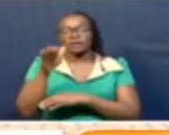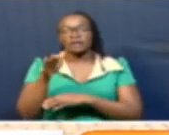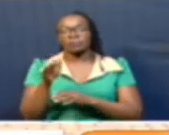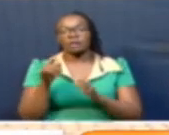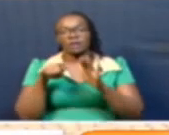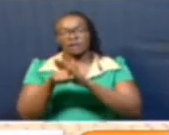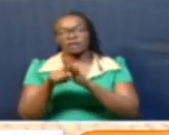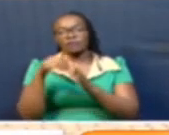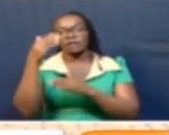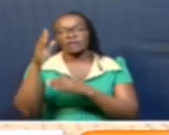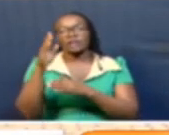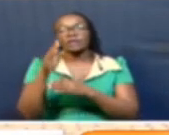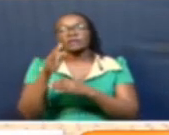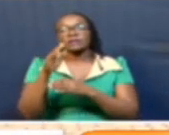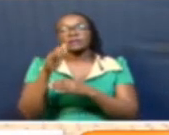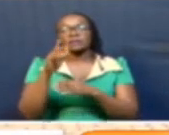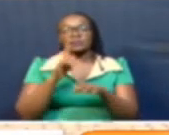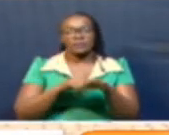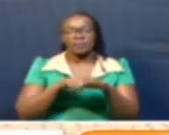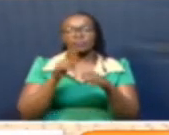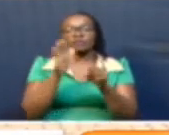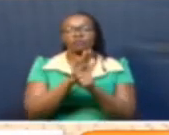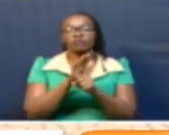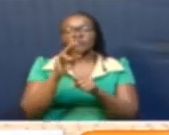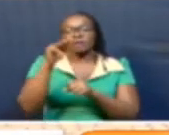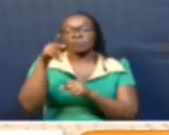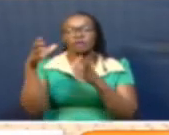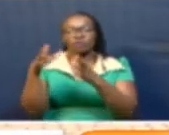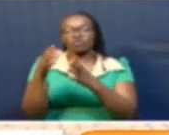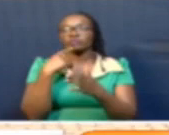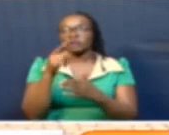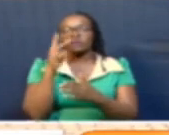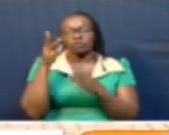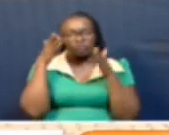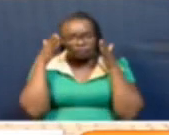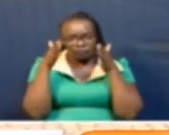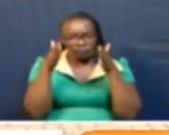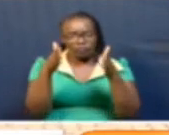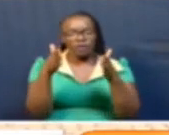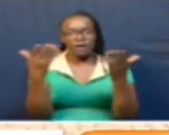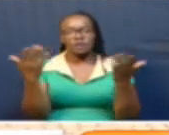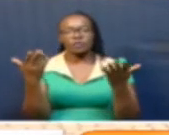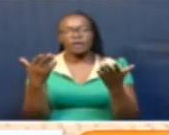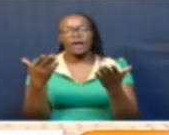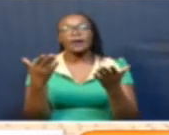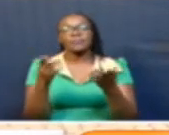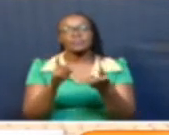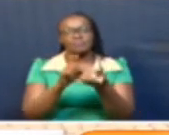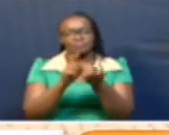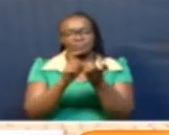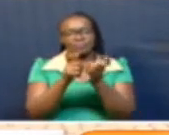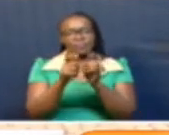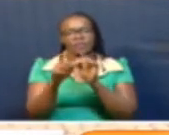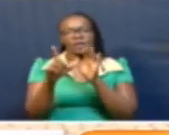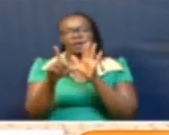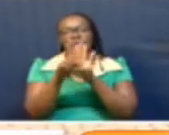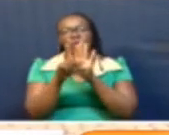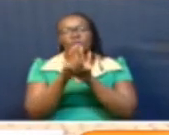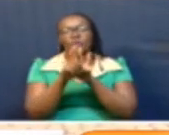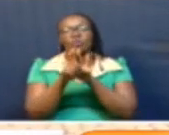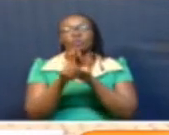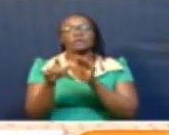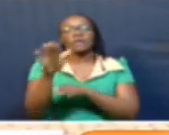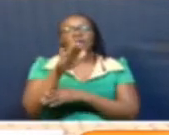session is full, and the legislators saying they are going to focus their energy on adjusting legislations relating the